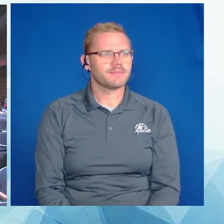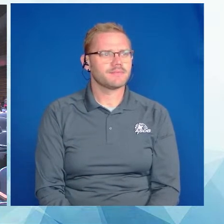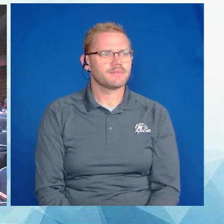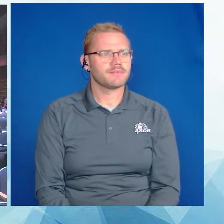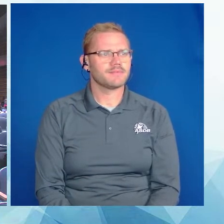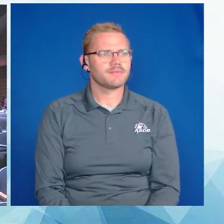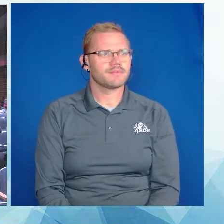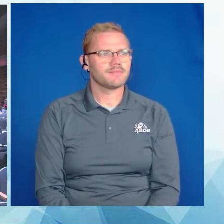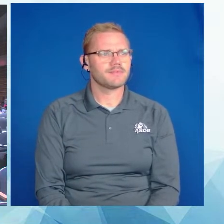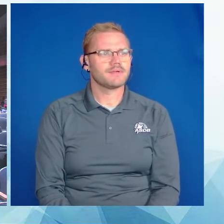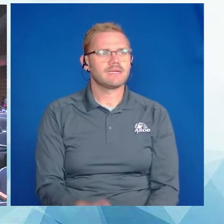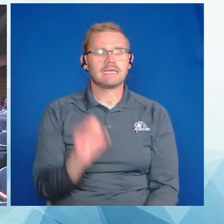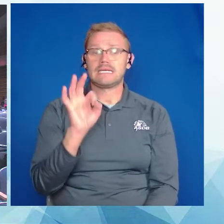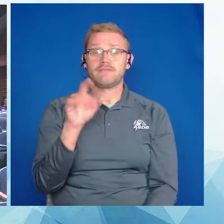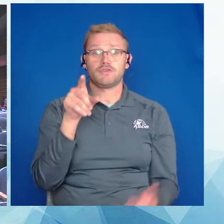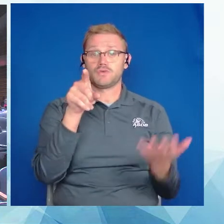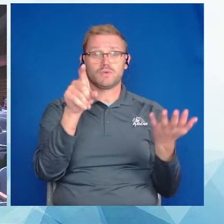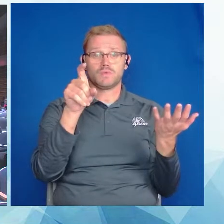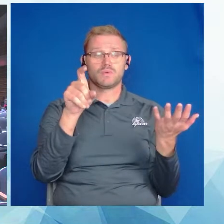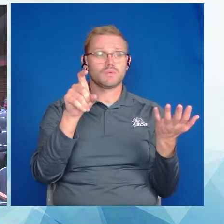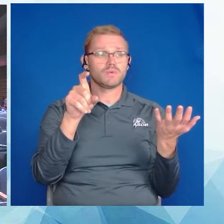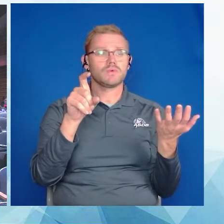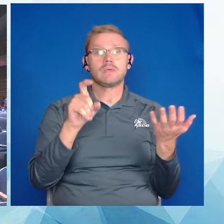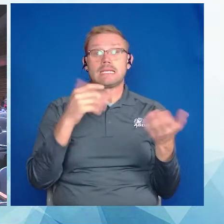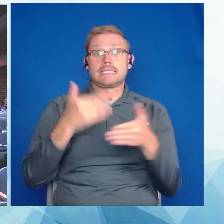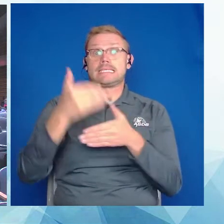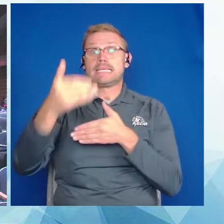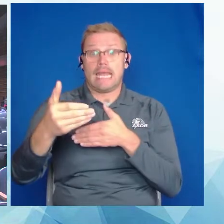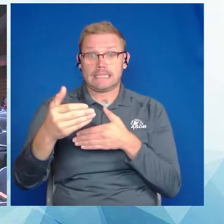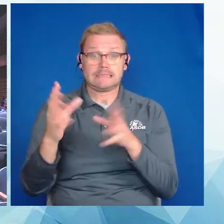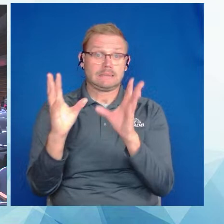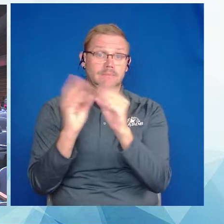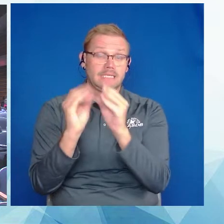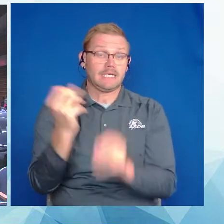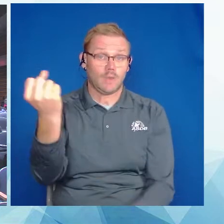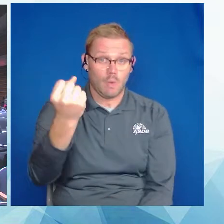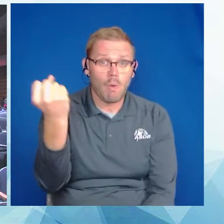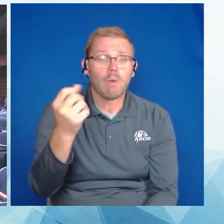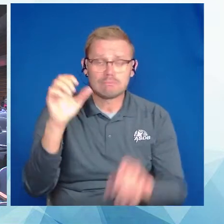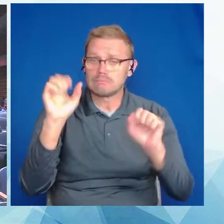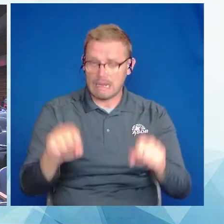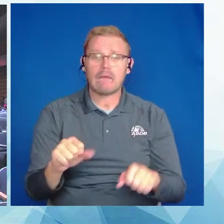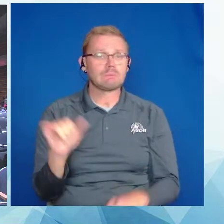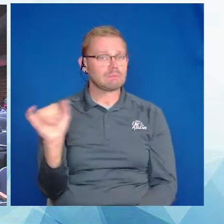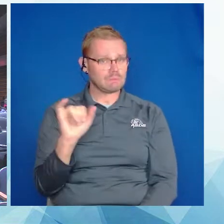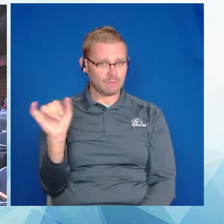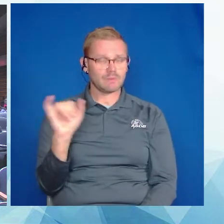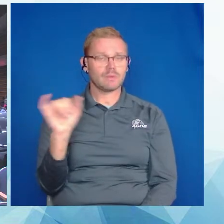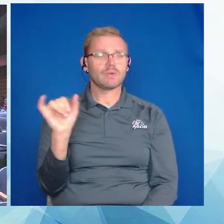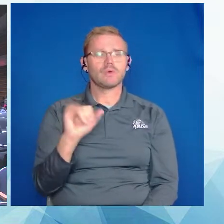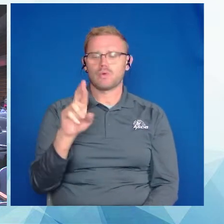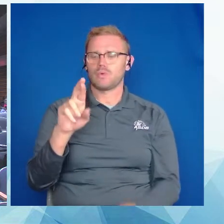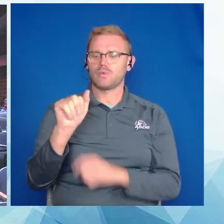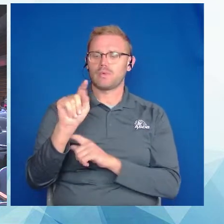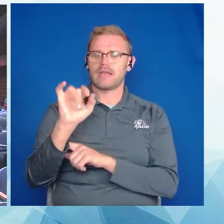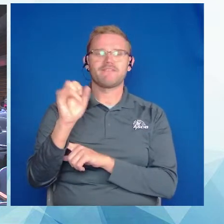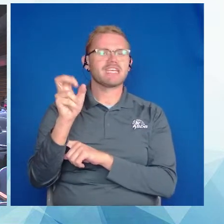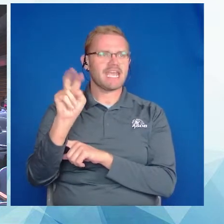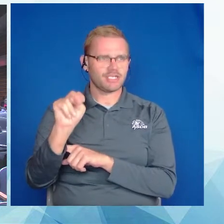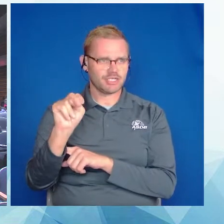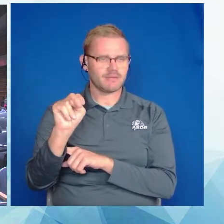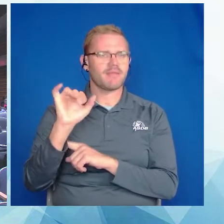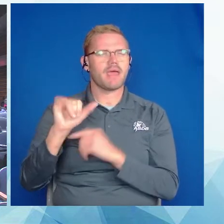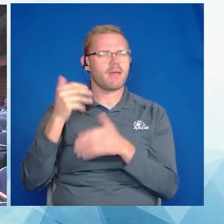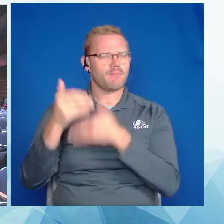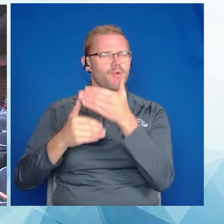If you simply need to decide it at the next meeting or future meeting, you can do that too. Ratification is a